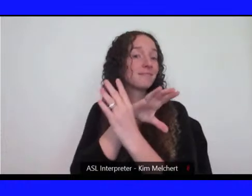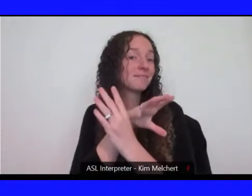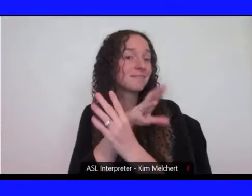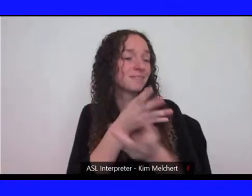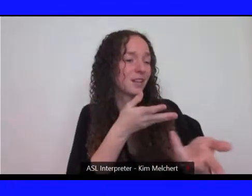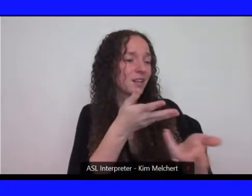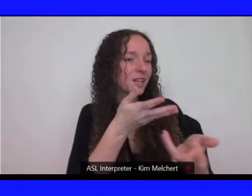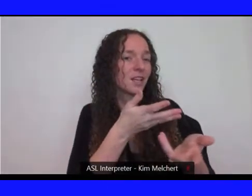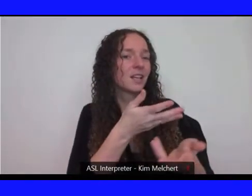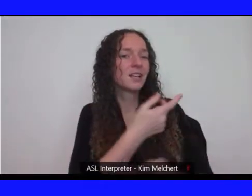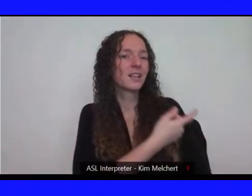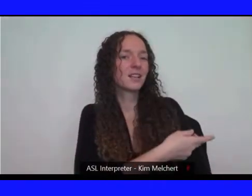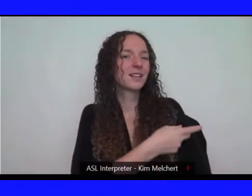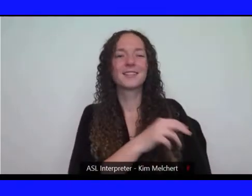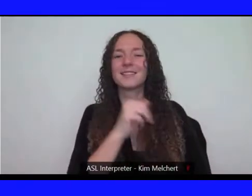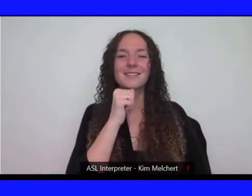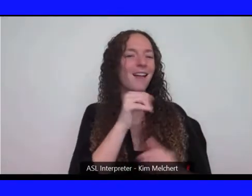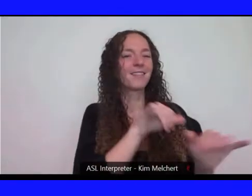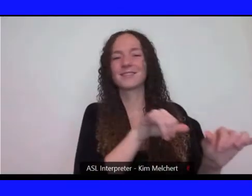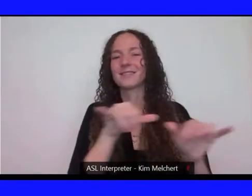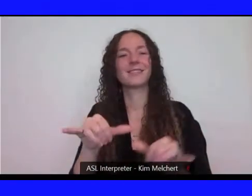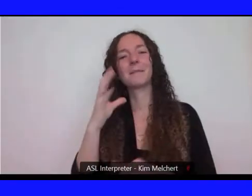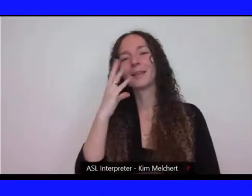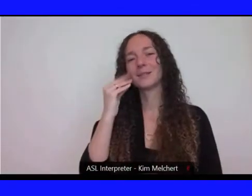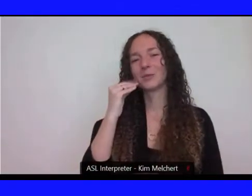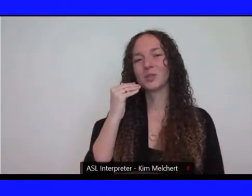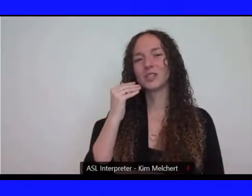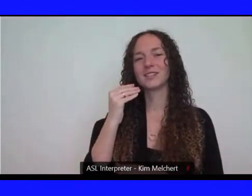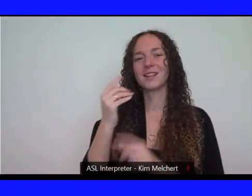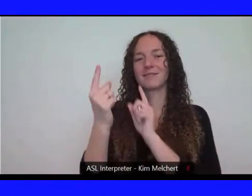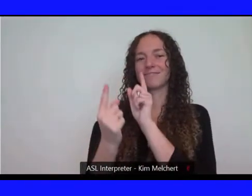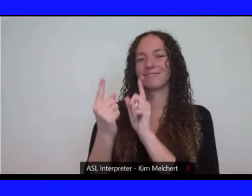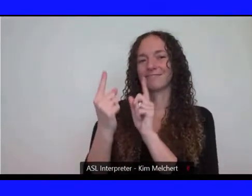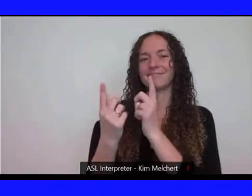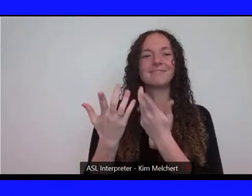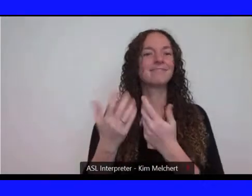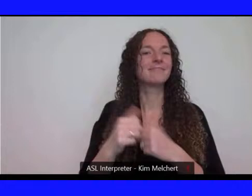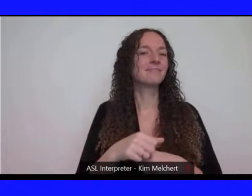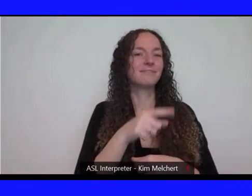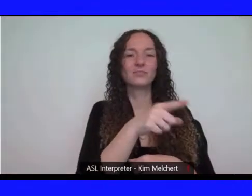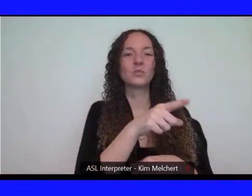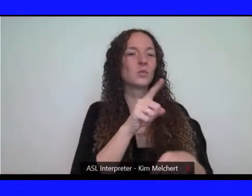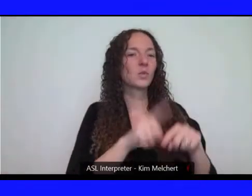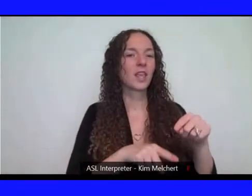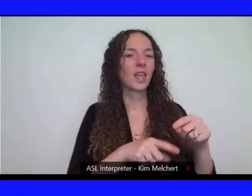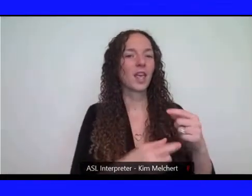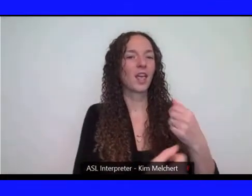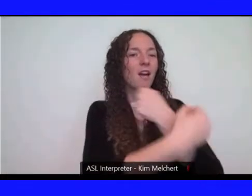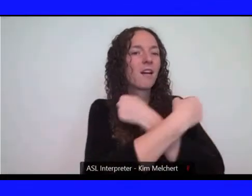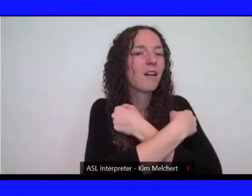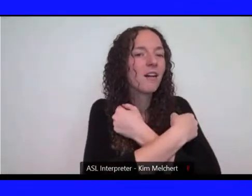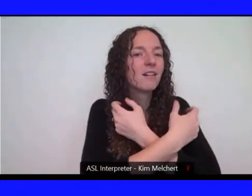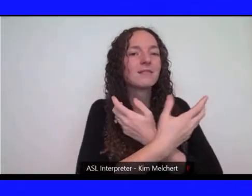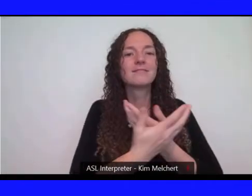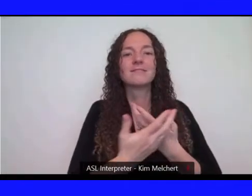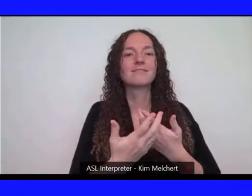Thank you both, Eric and Matt. I think this is very important. I think this issue of, if you want to call it